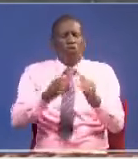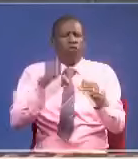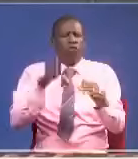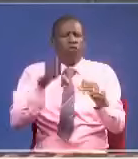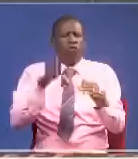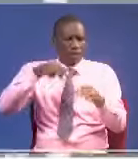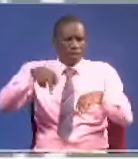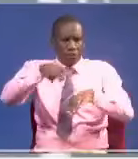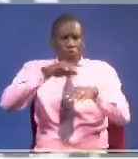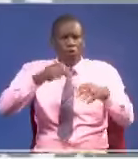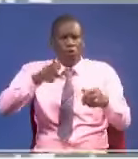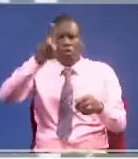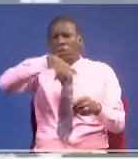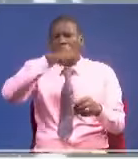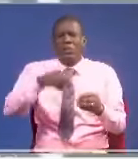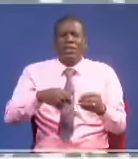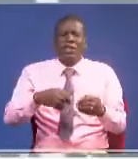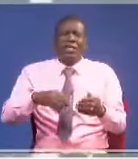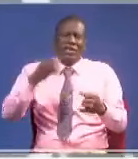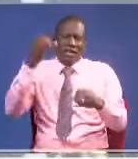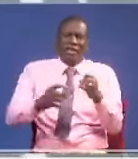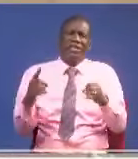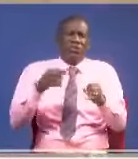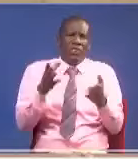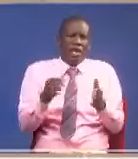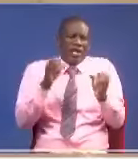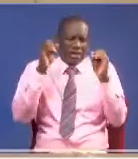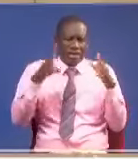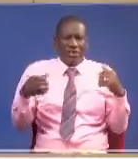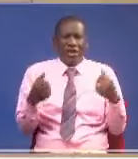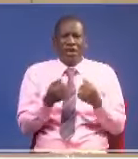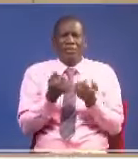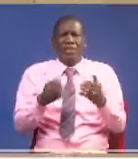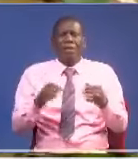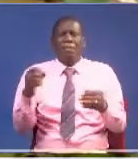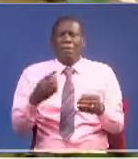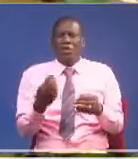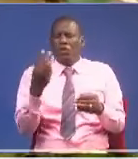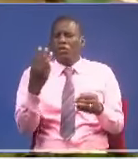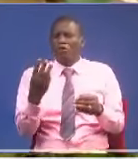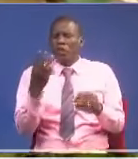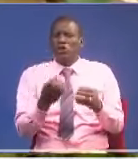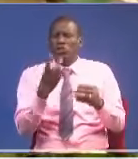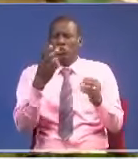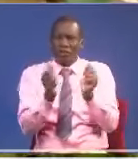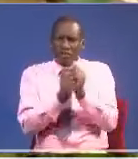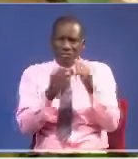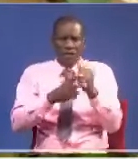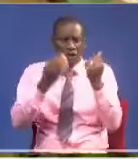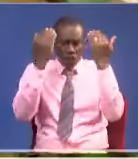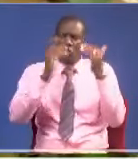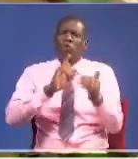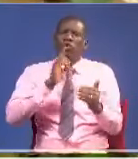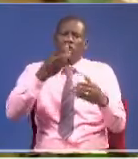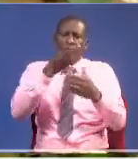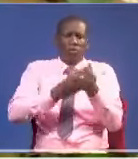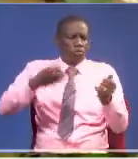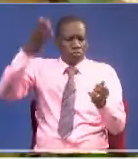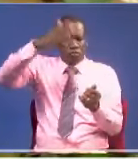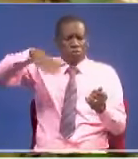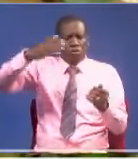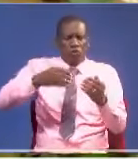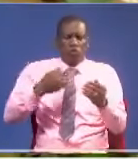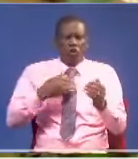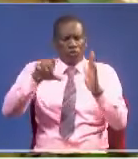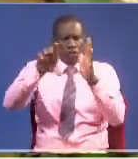it be dissolved. The deadline elapsed and nothing happened. In March 2017, the court ordered the two houses to pass the gender principle